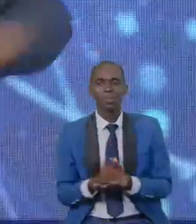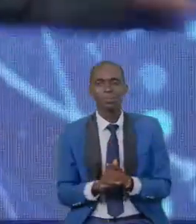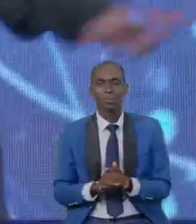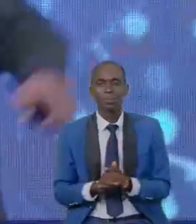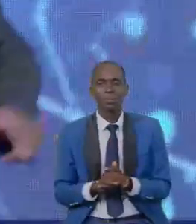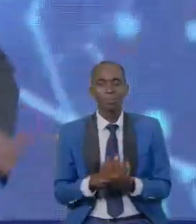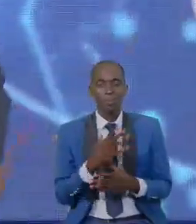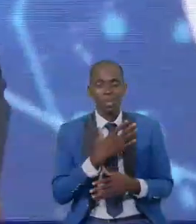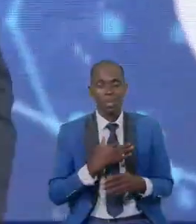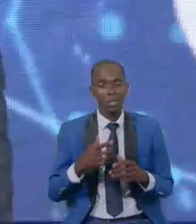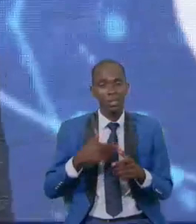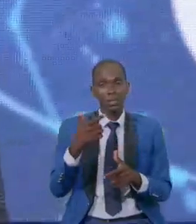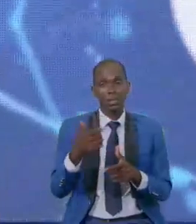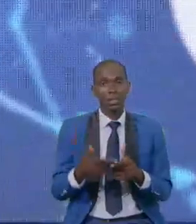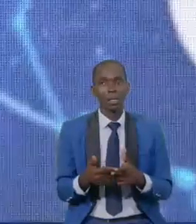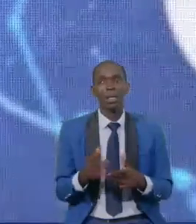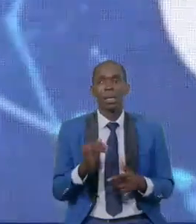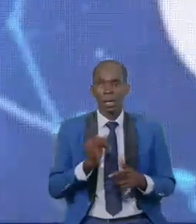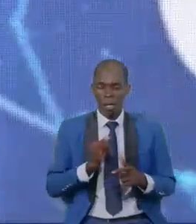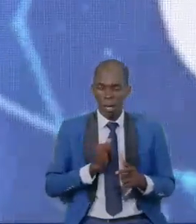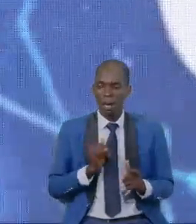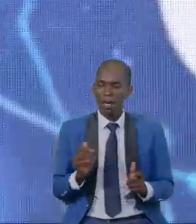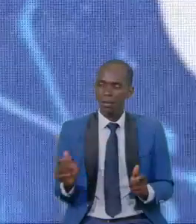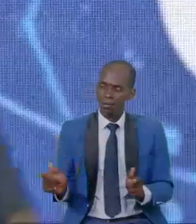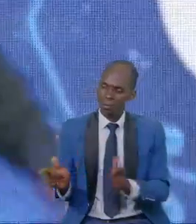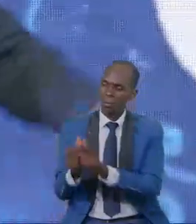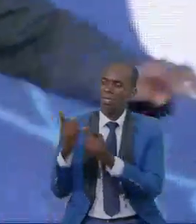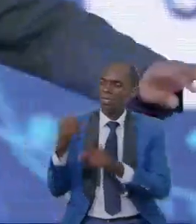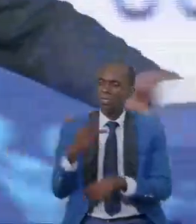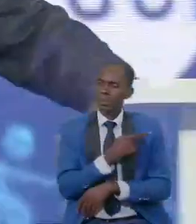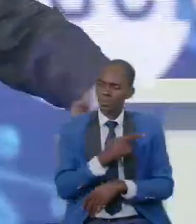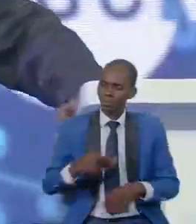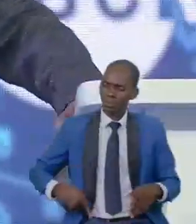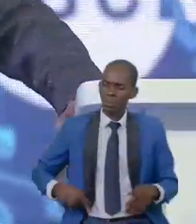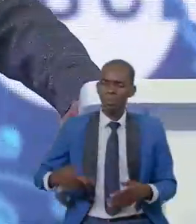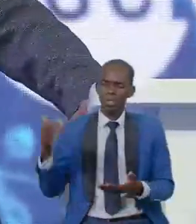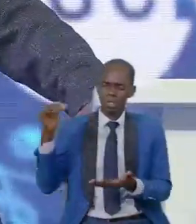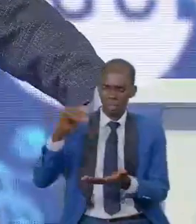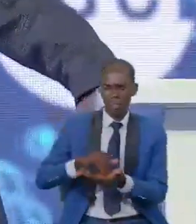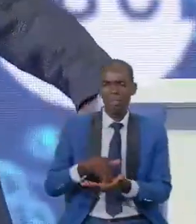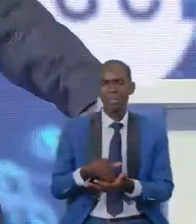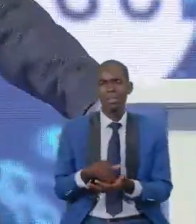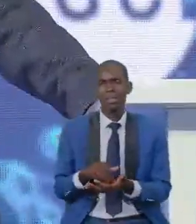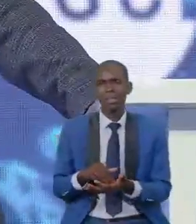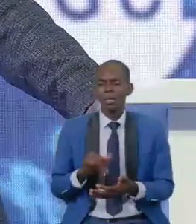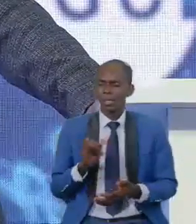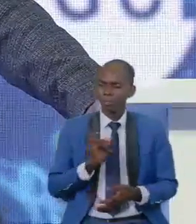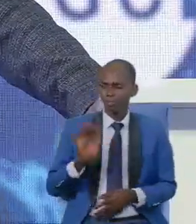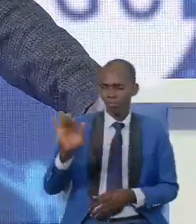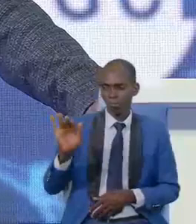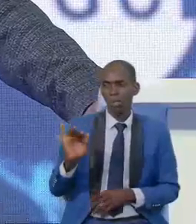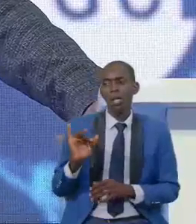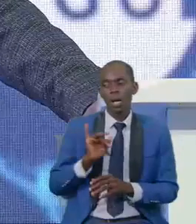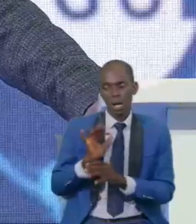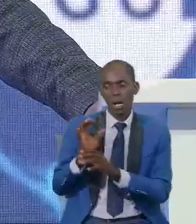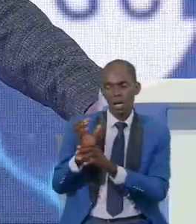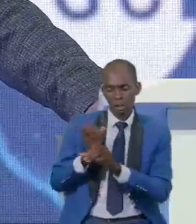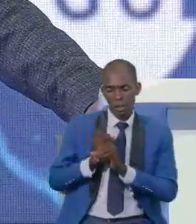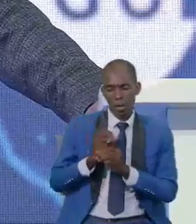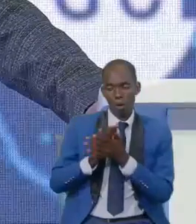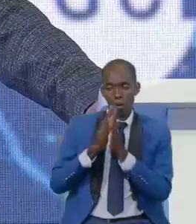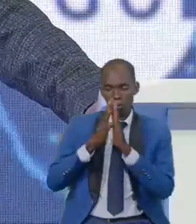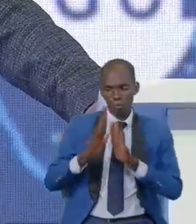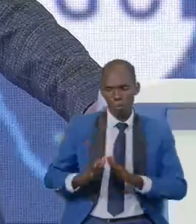And then I got to the Prince again. I said, I've got peace. I want